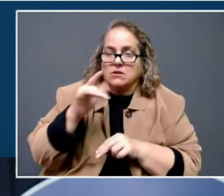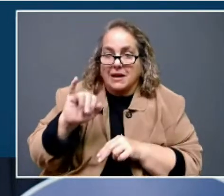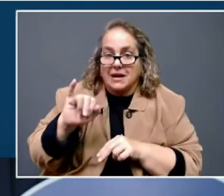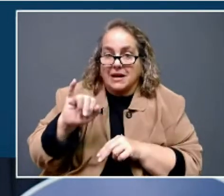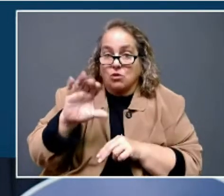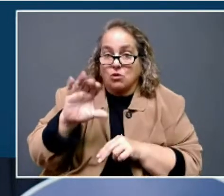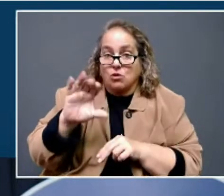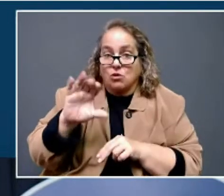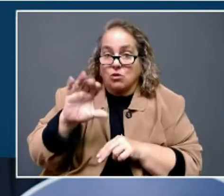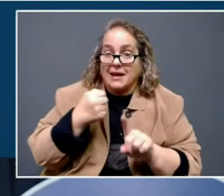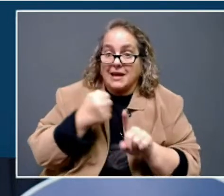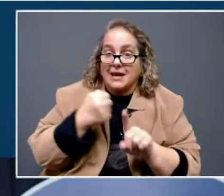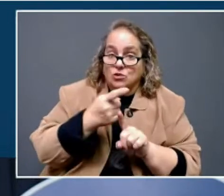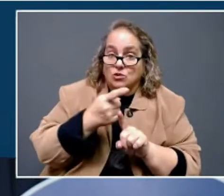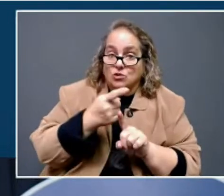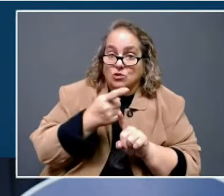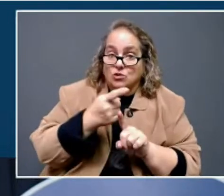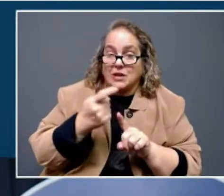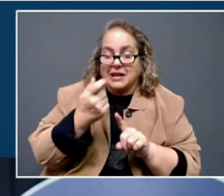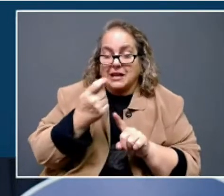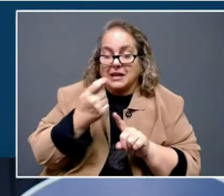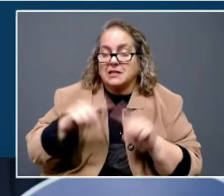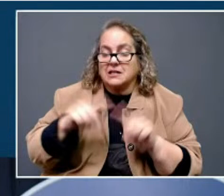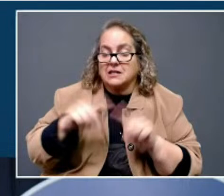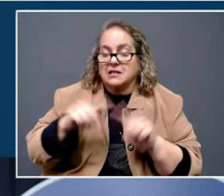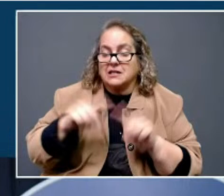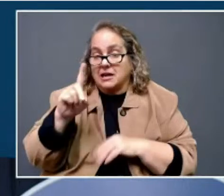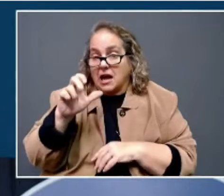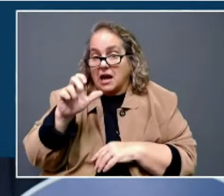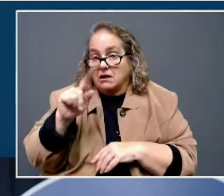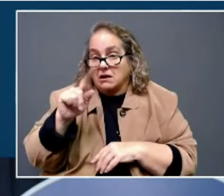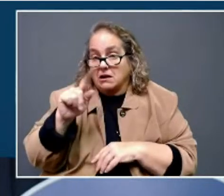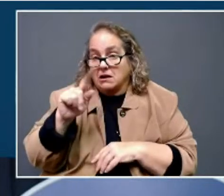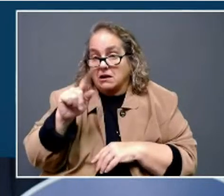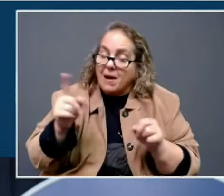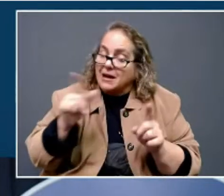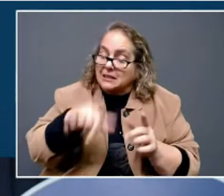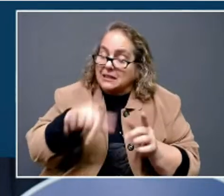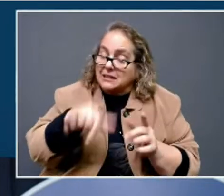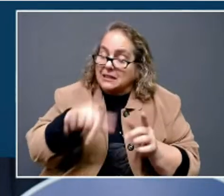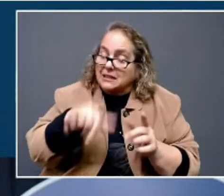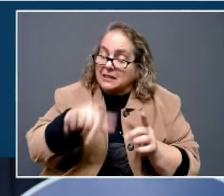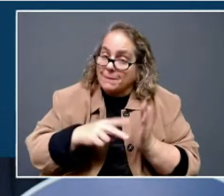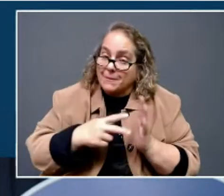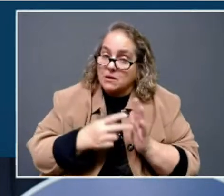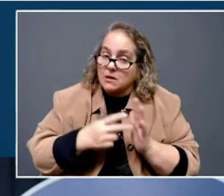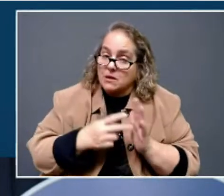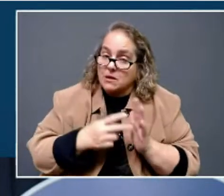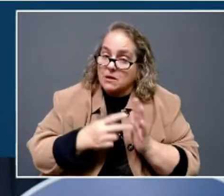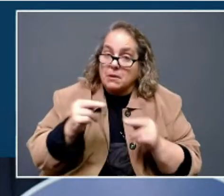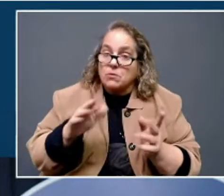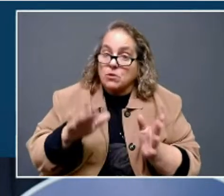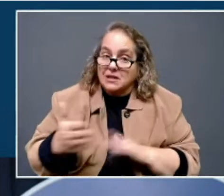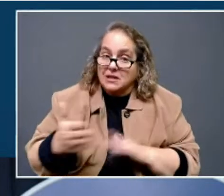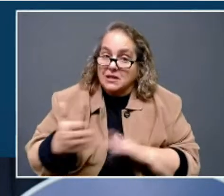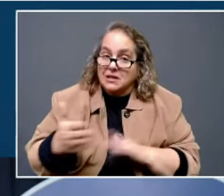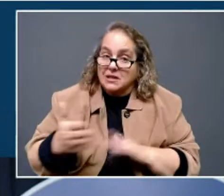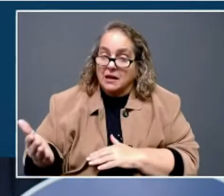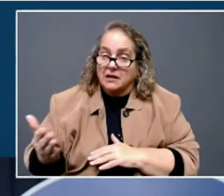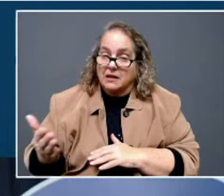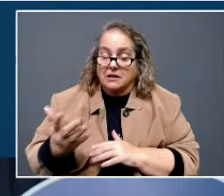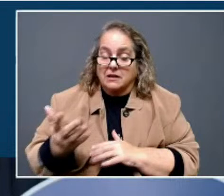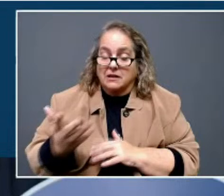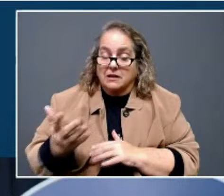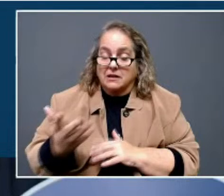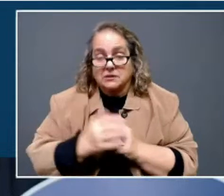Delta, that does not mean we won't lose a lot of people and that the hospitalizations aren't very serious.